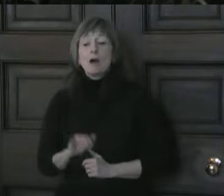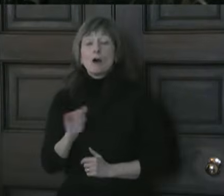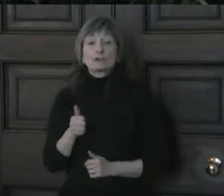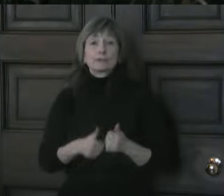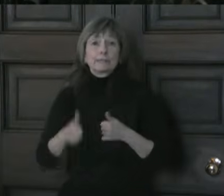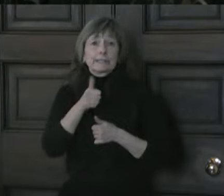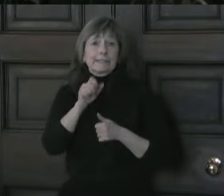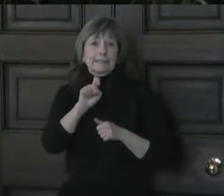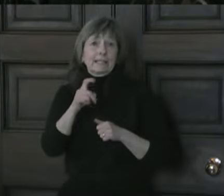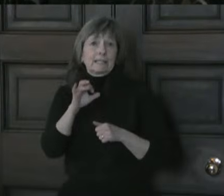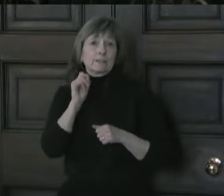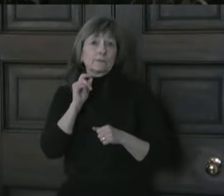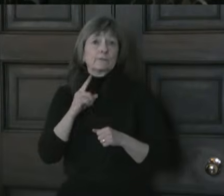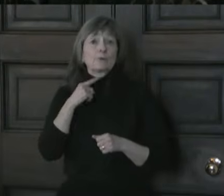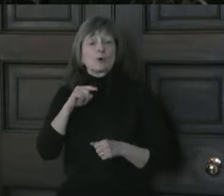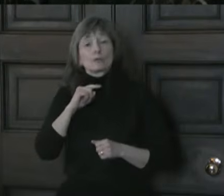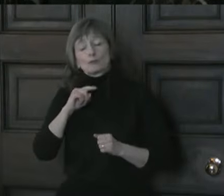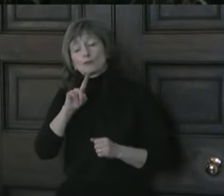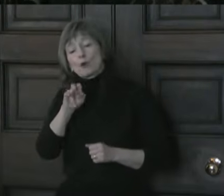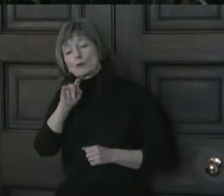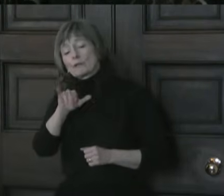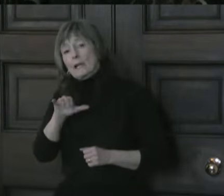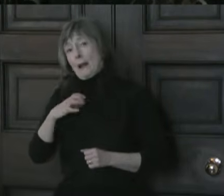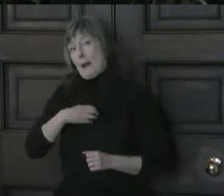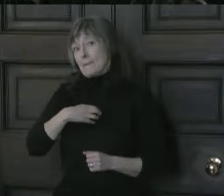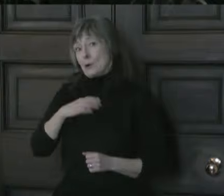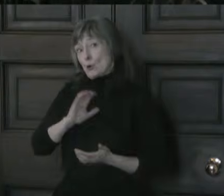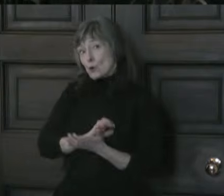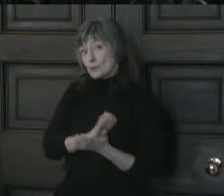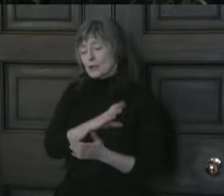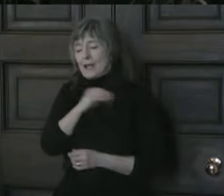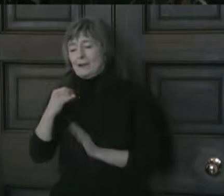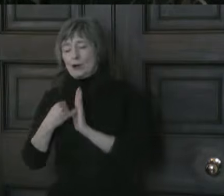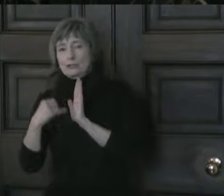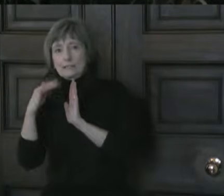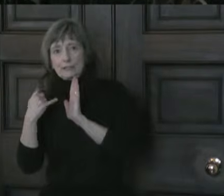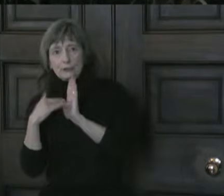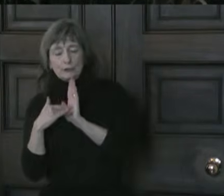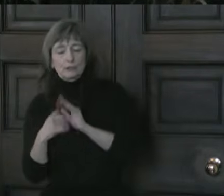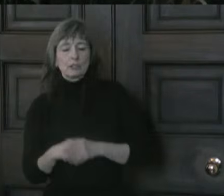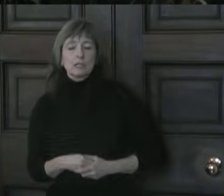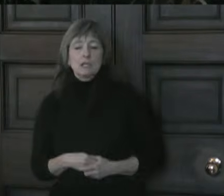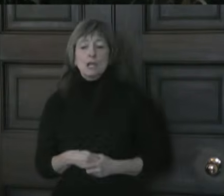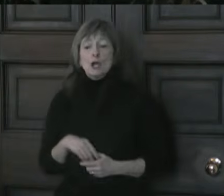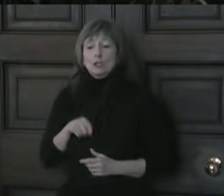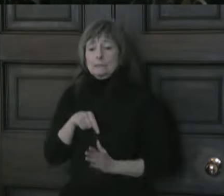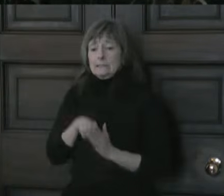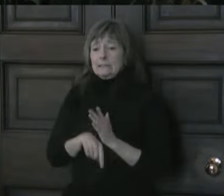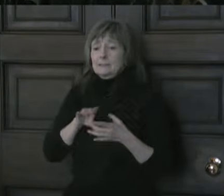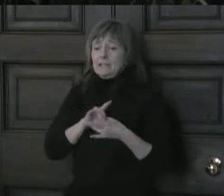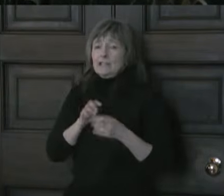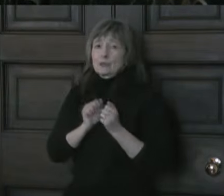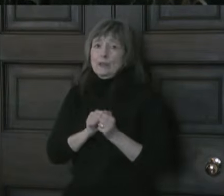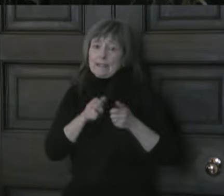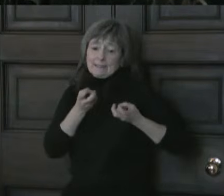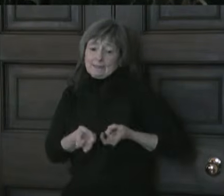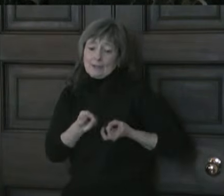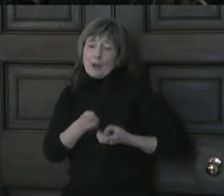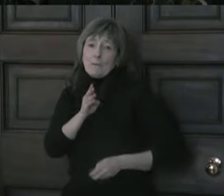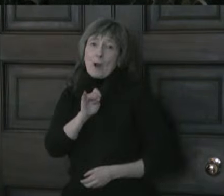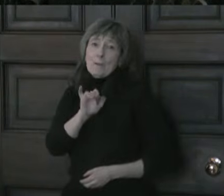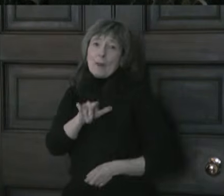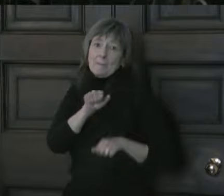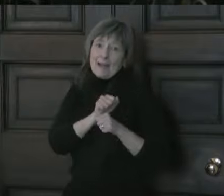executive roles with the Rotary Club of Corner Brook and the Rotary Arts Center. Her deep connection to Marble Mountain is another